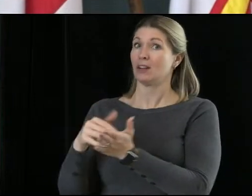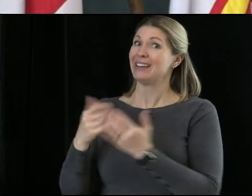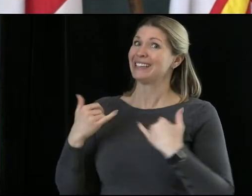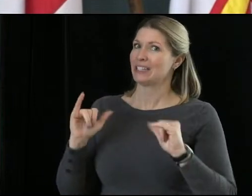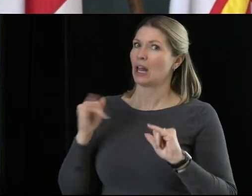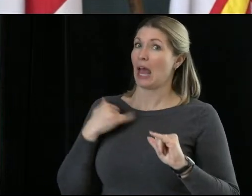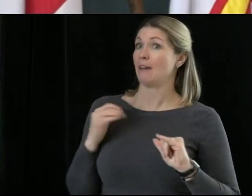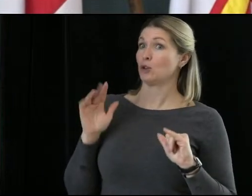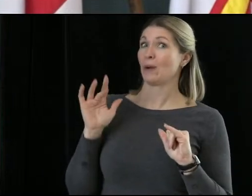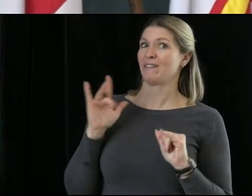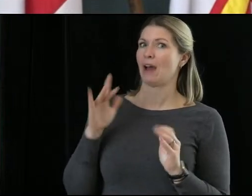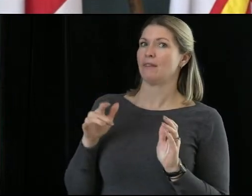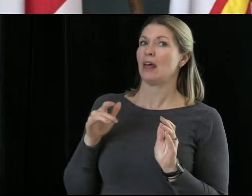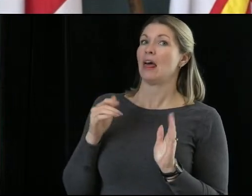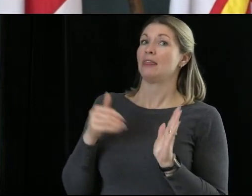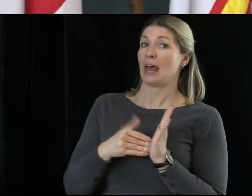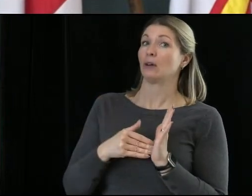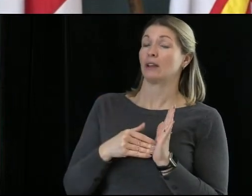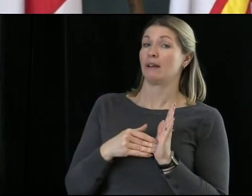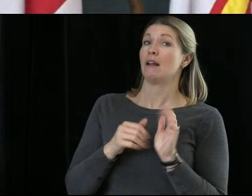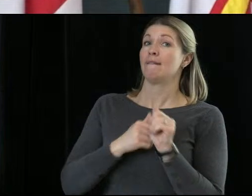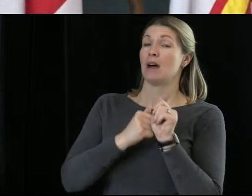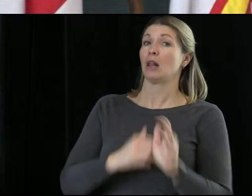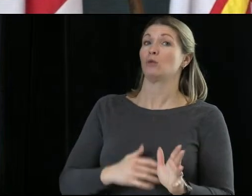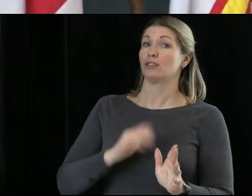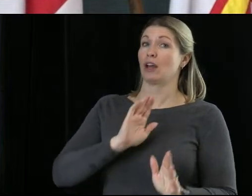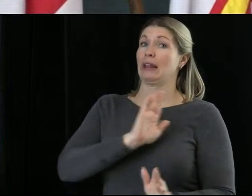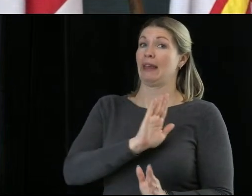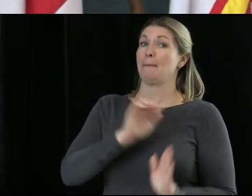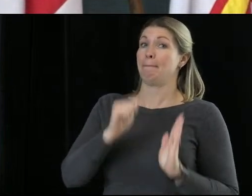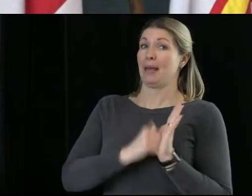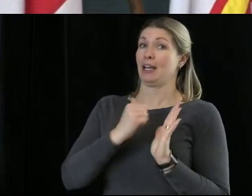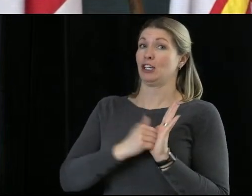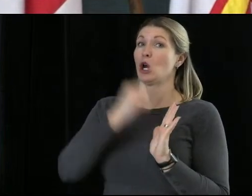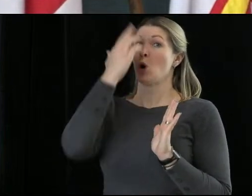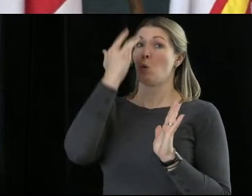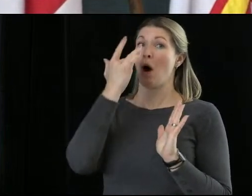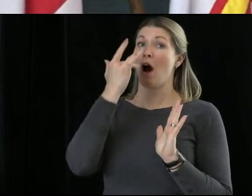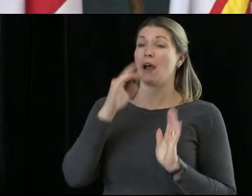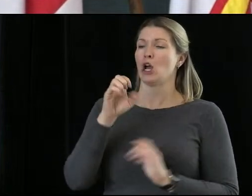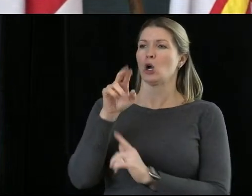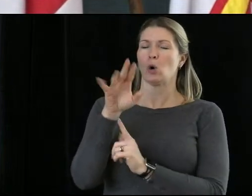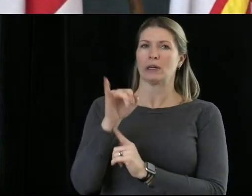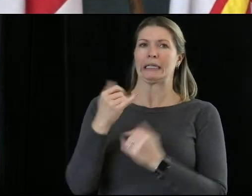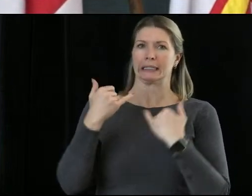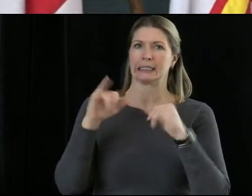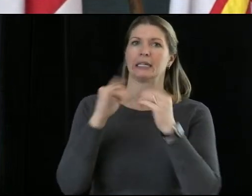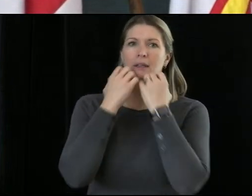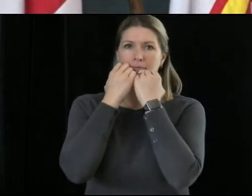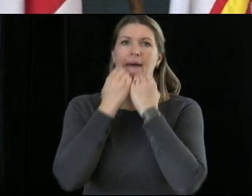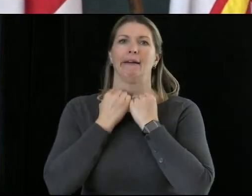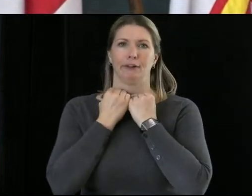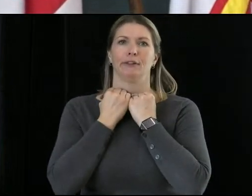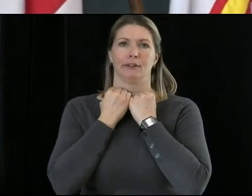on that page. And do you know why? Because she matters. Still.